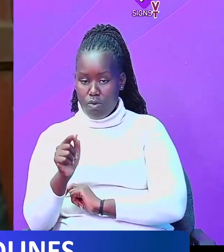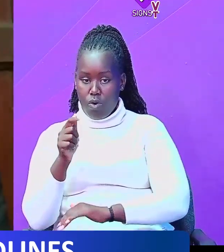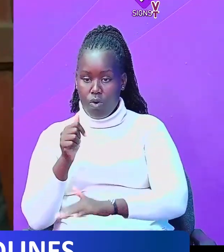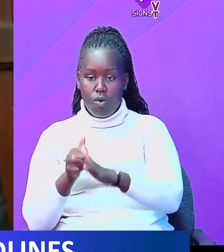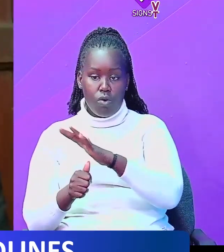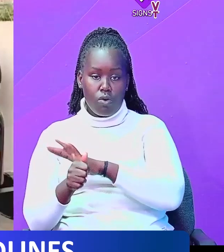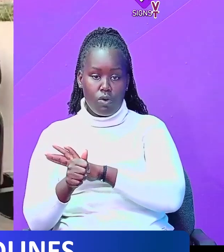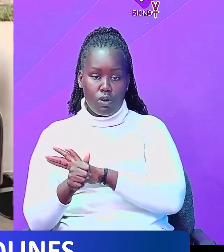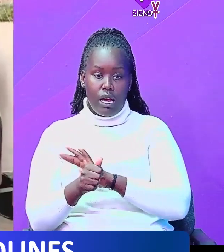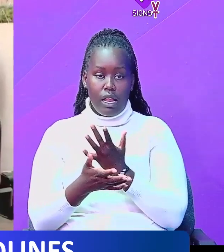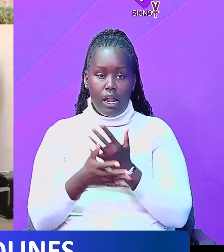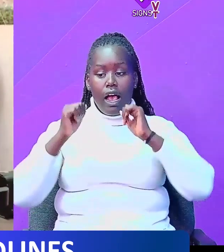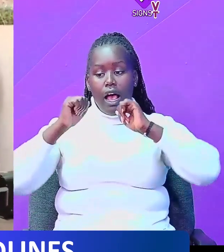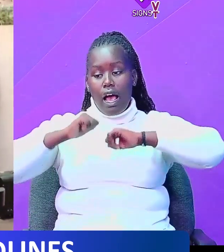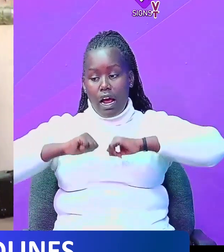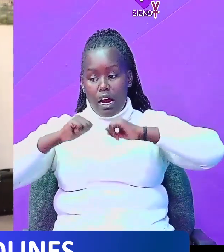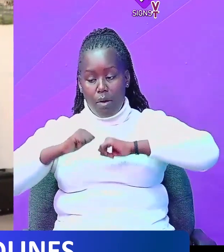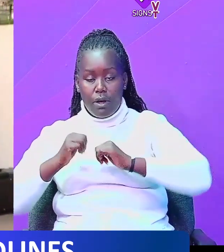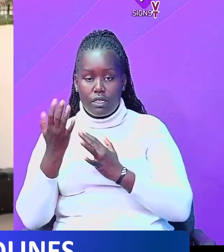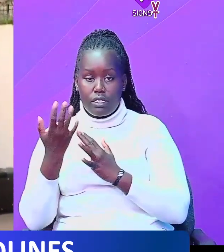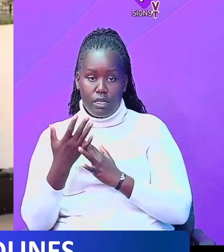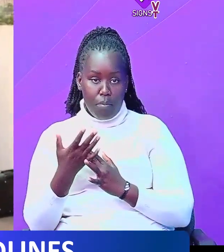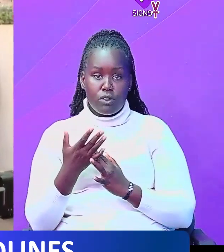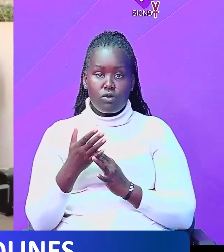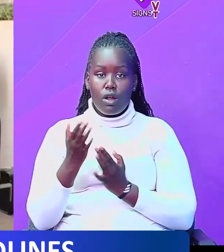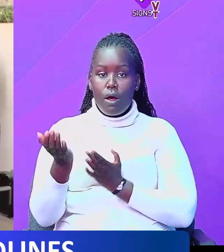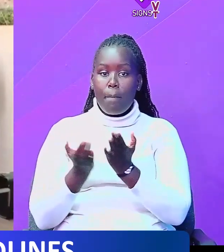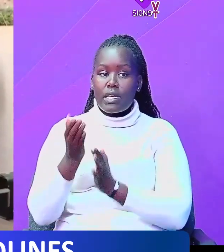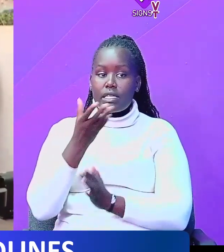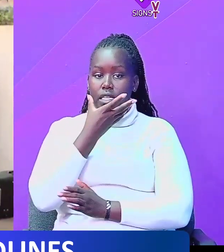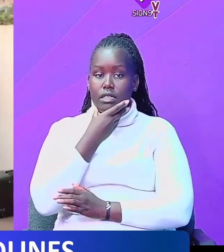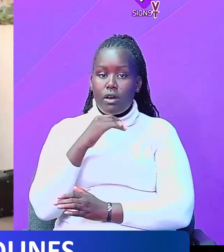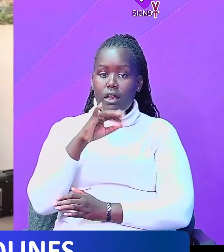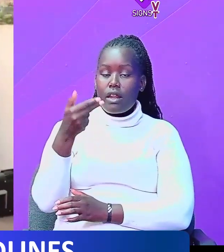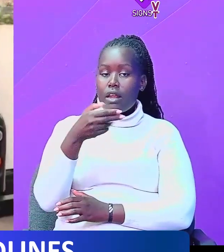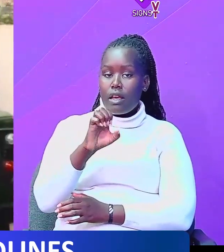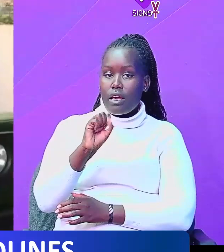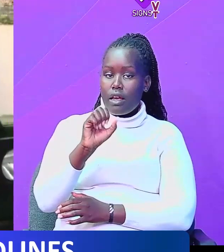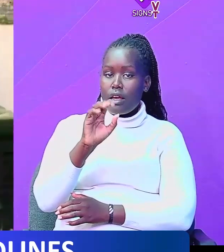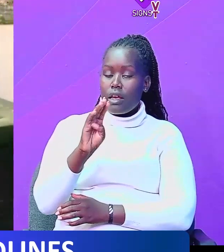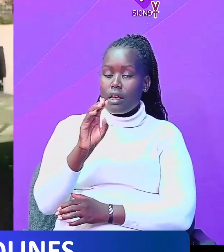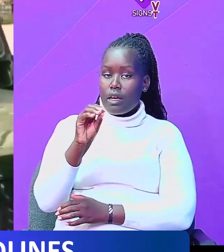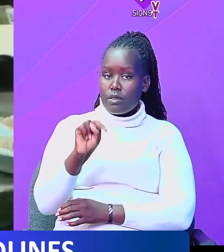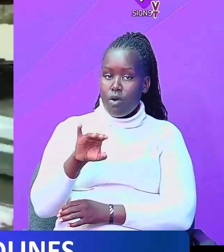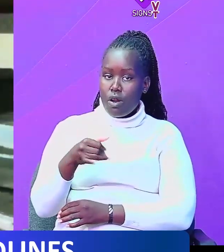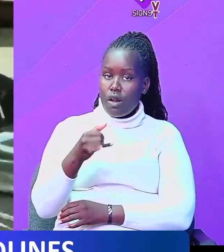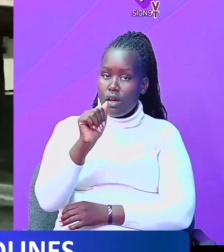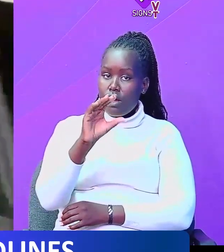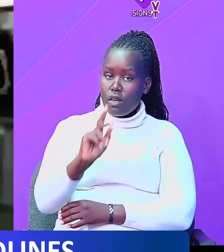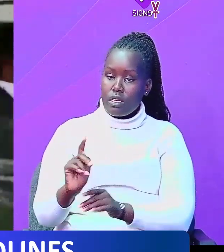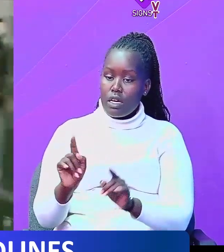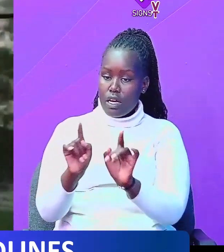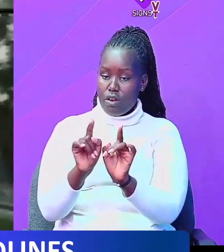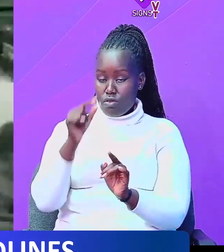lease agreement between businessman Hezbon Jack Wachira Ndathi and the governors, with